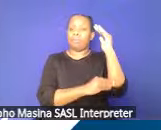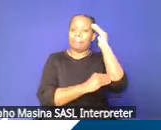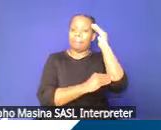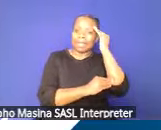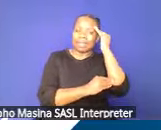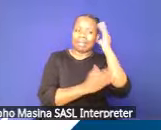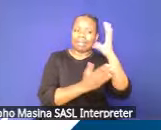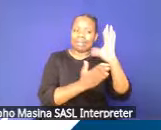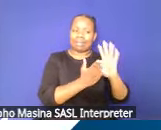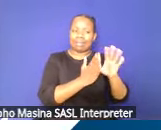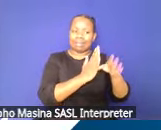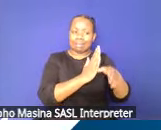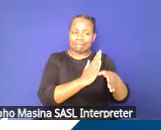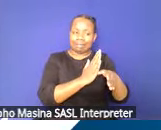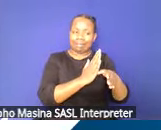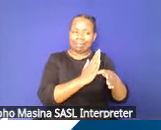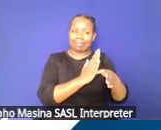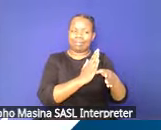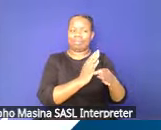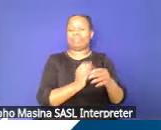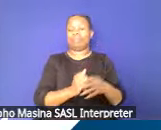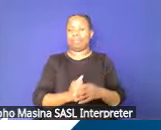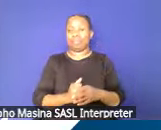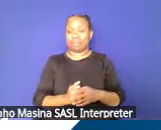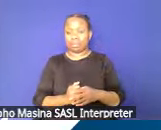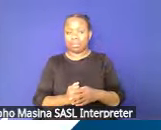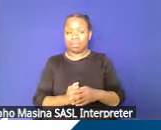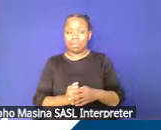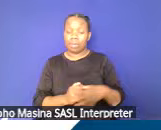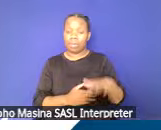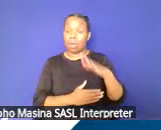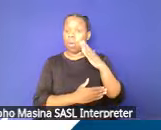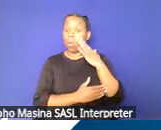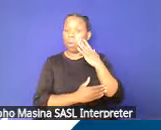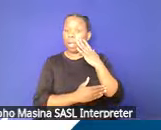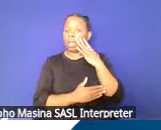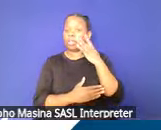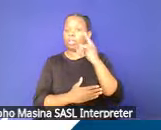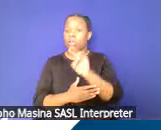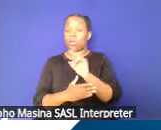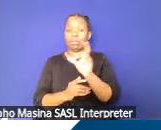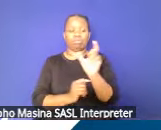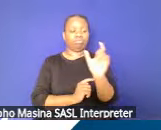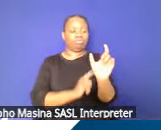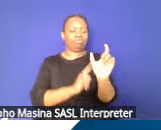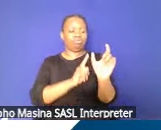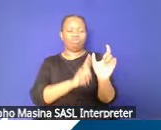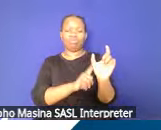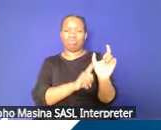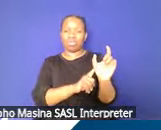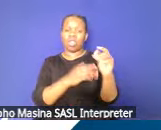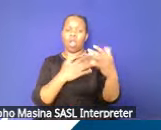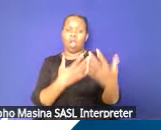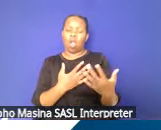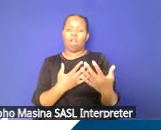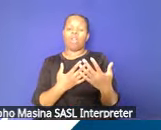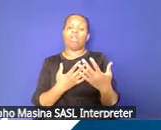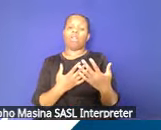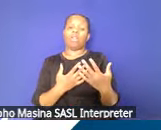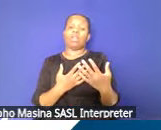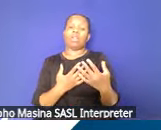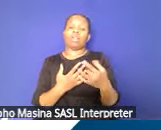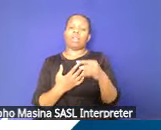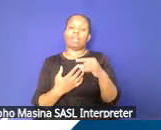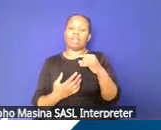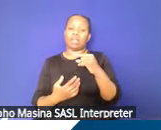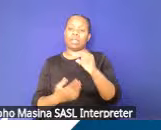mental impairment. And when we wrote the definition for the purposes of the South